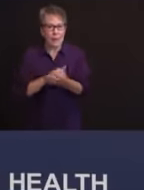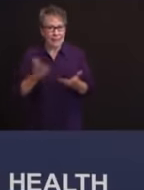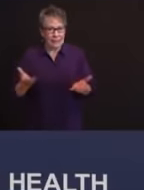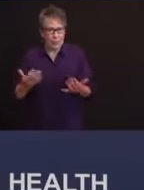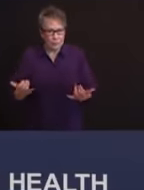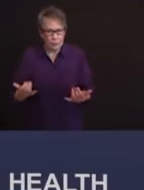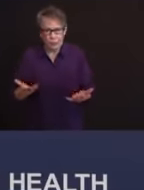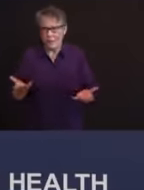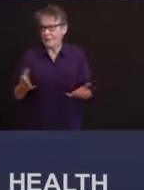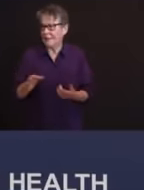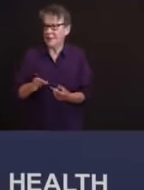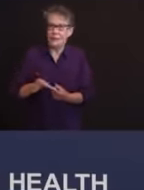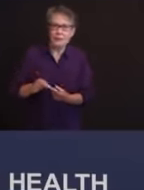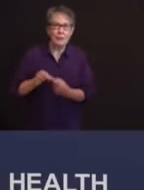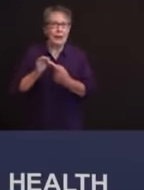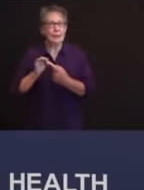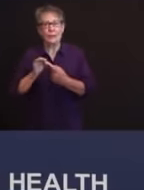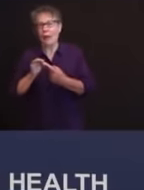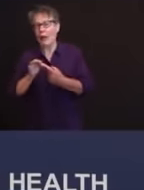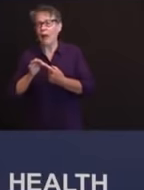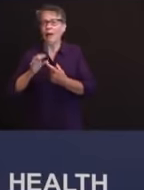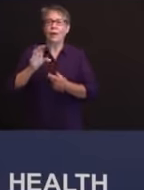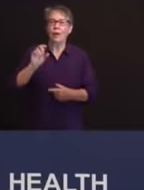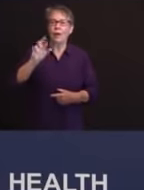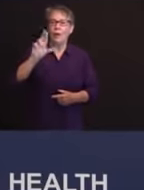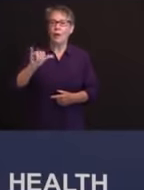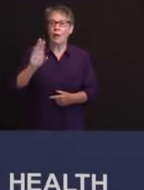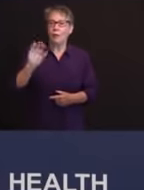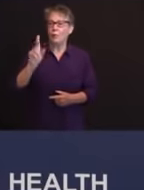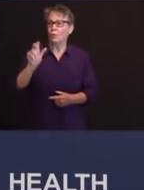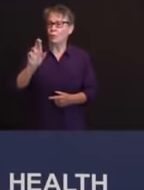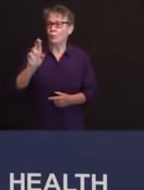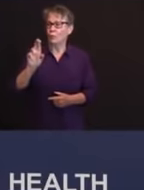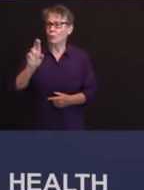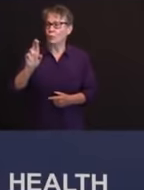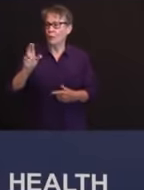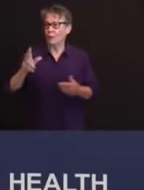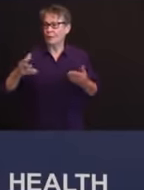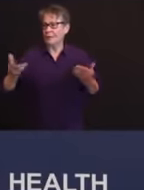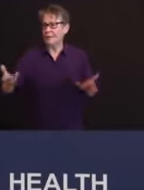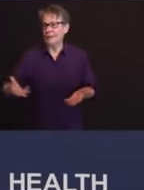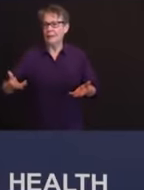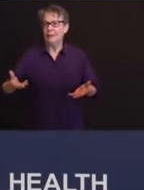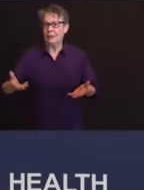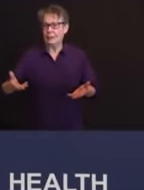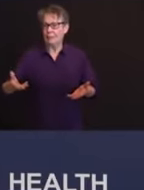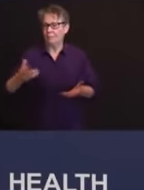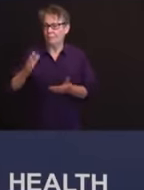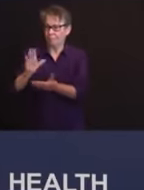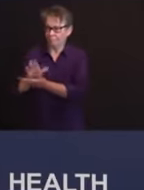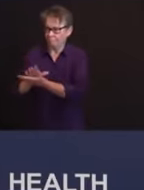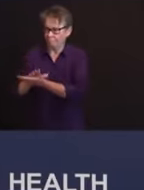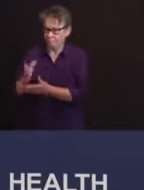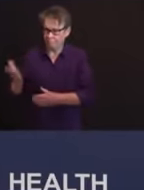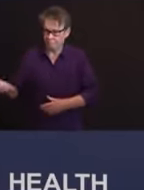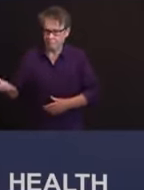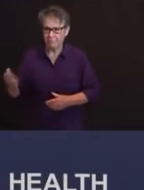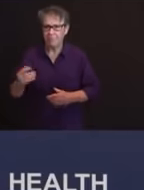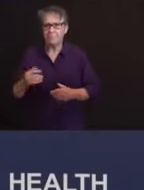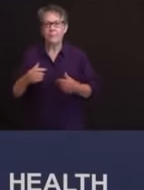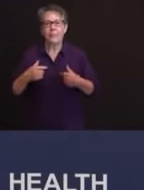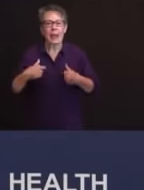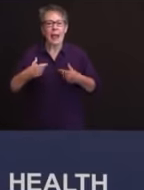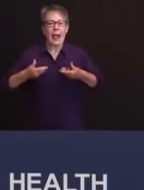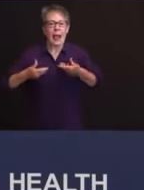the guy to my left, Cory Booker. Congratulations. Not a political event, but I have First Amendment rights to be able to congratulate you on your